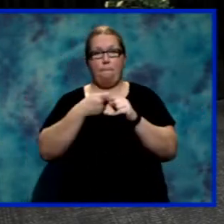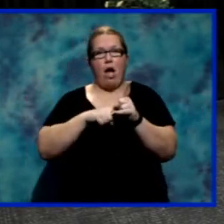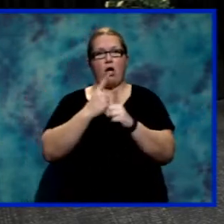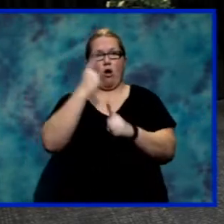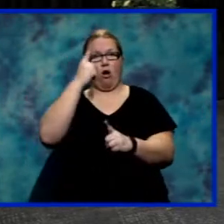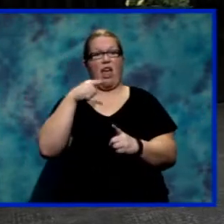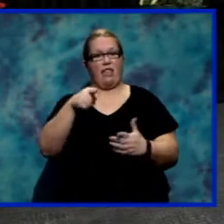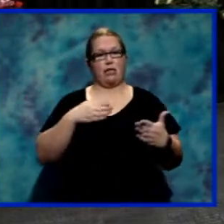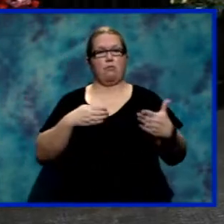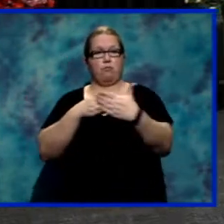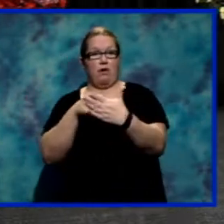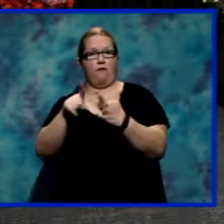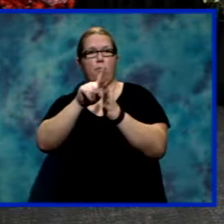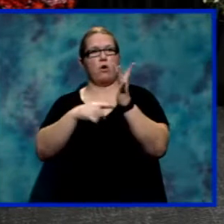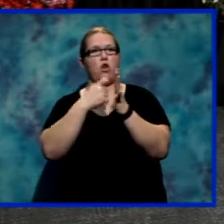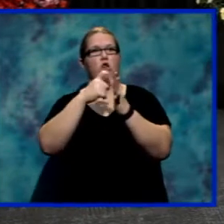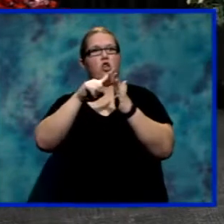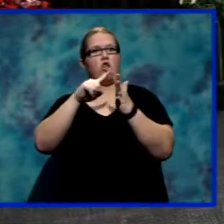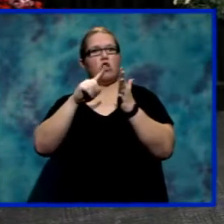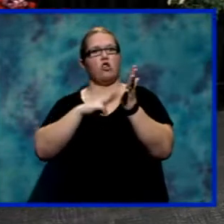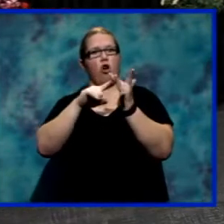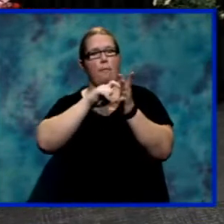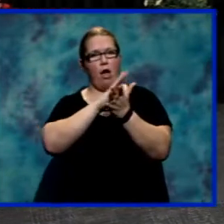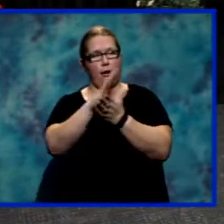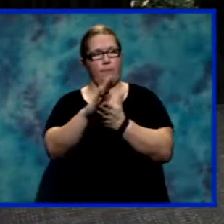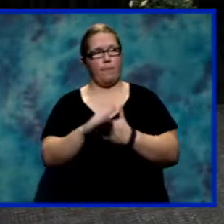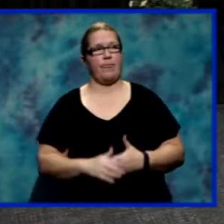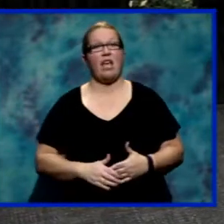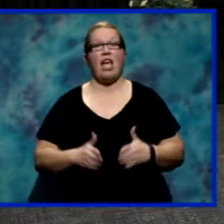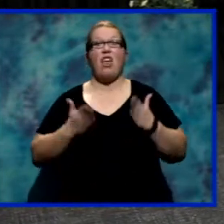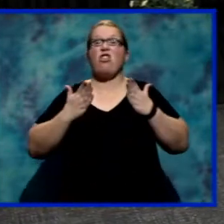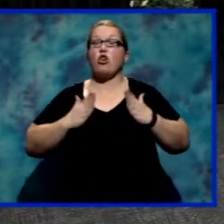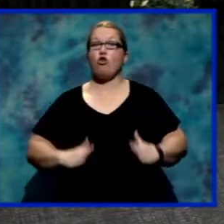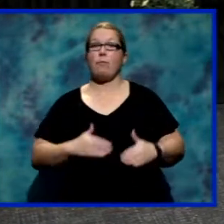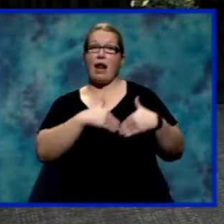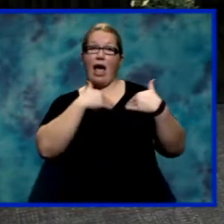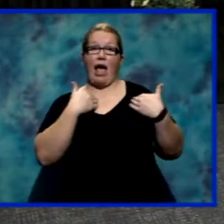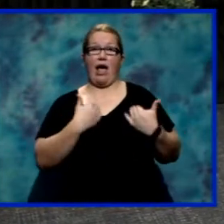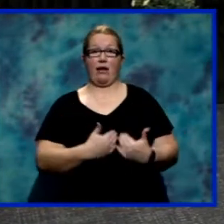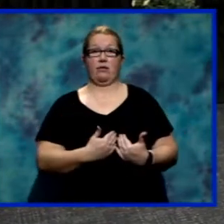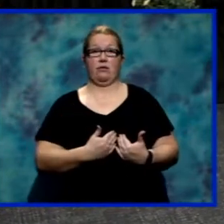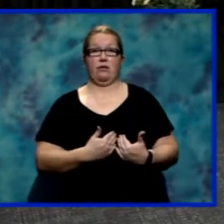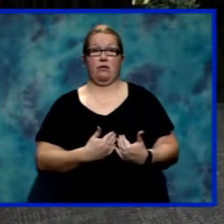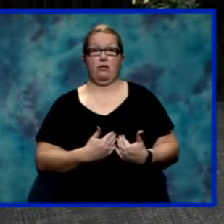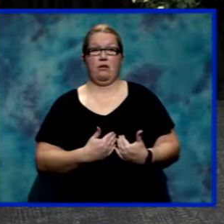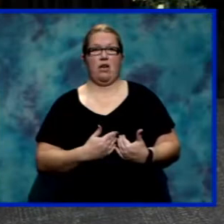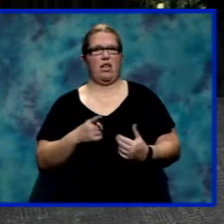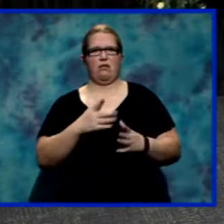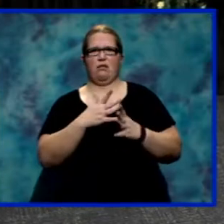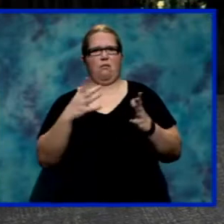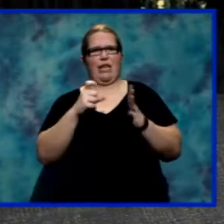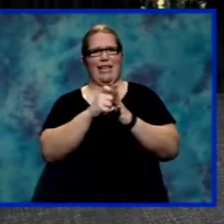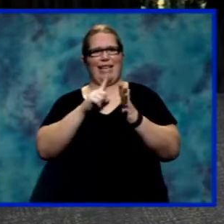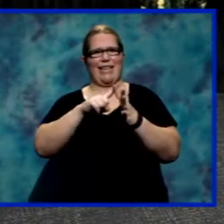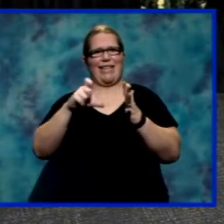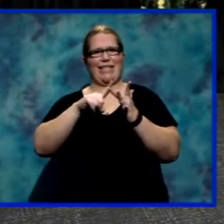the blockage, Jeremiah chapter 17, verse 9. The human heart is the most deceitful of all things,